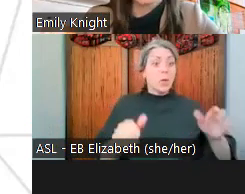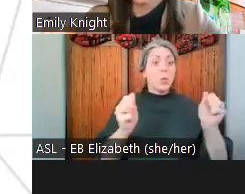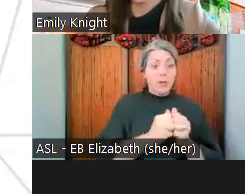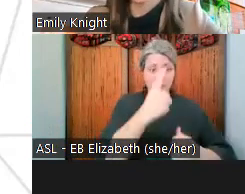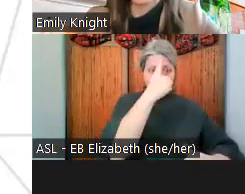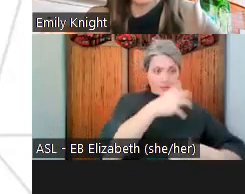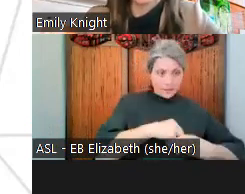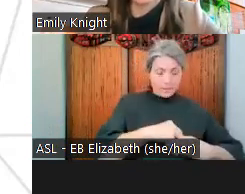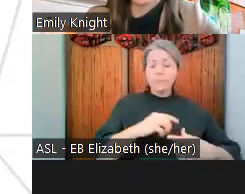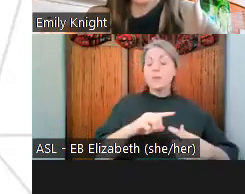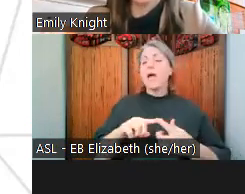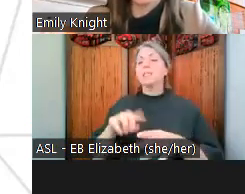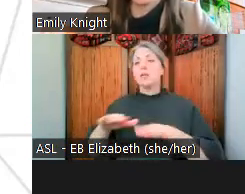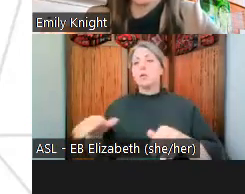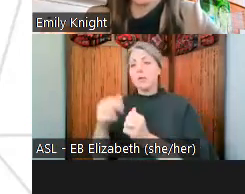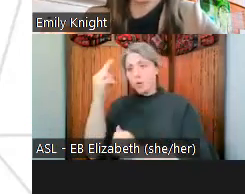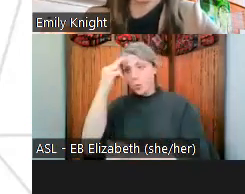and children with neurotypical development.